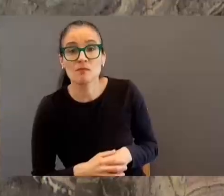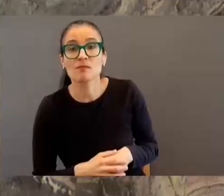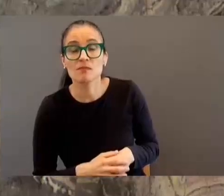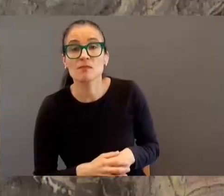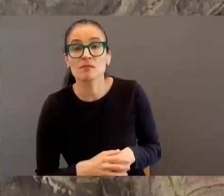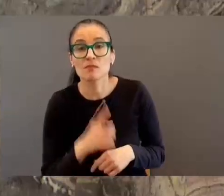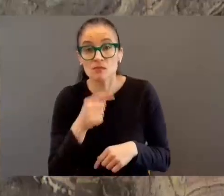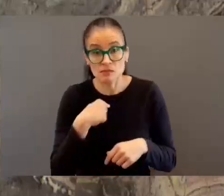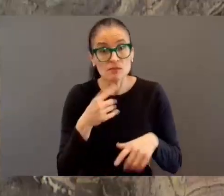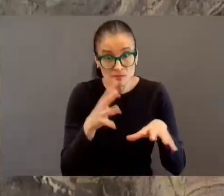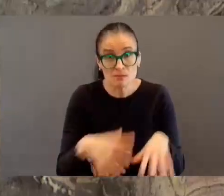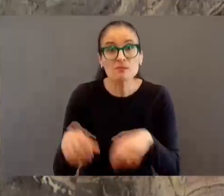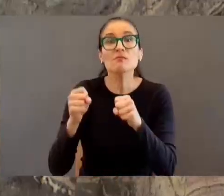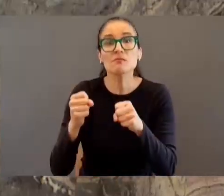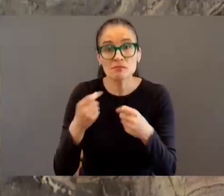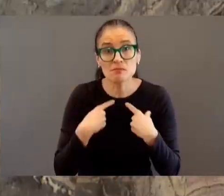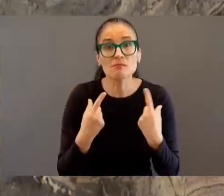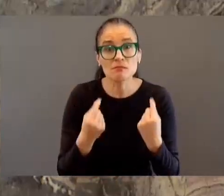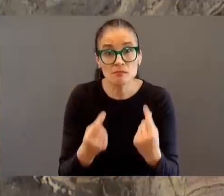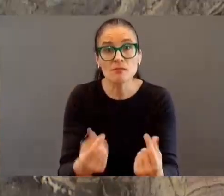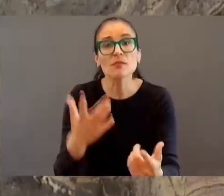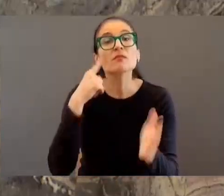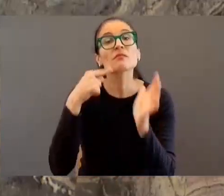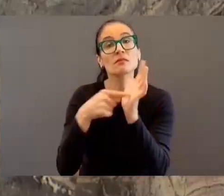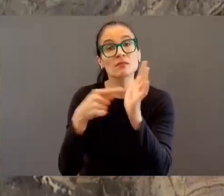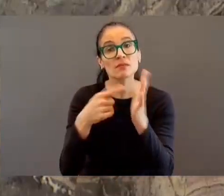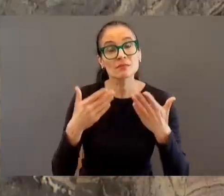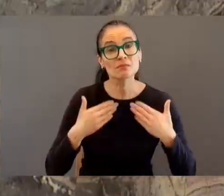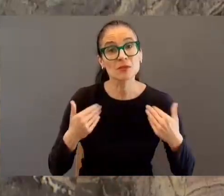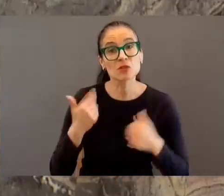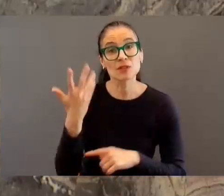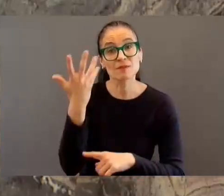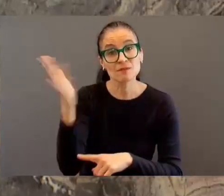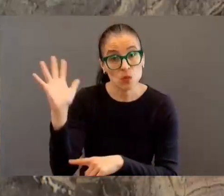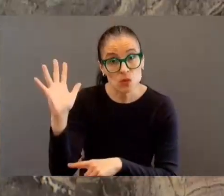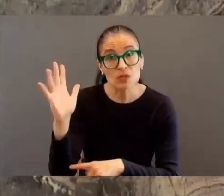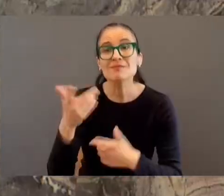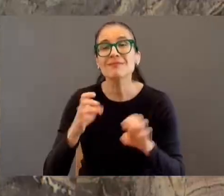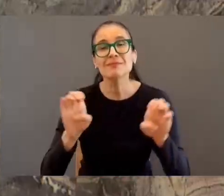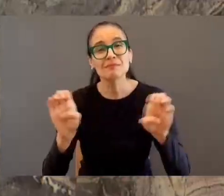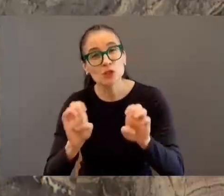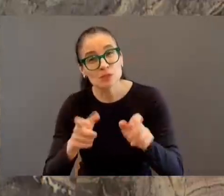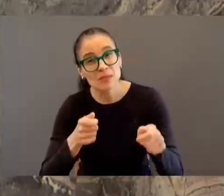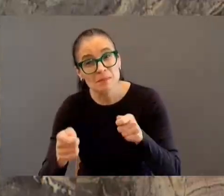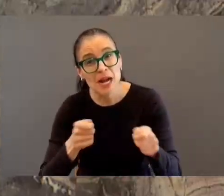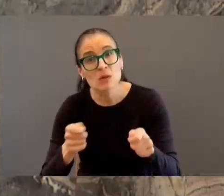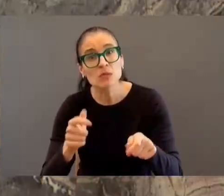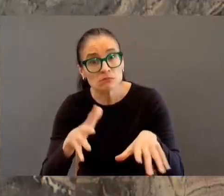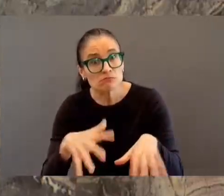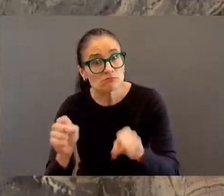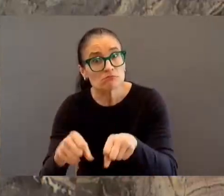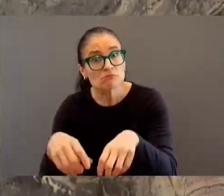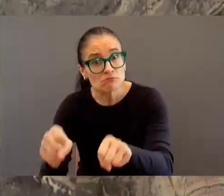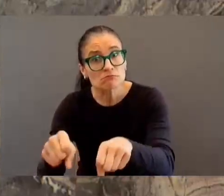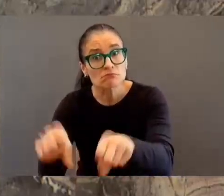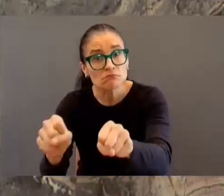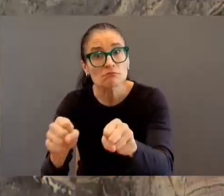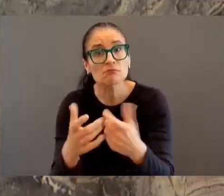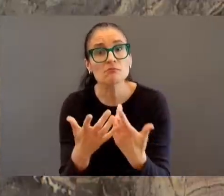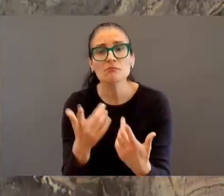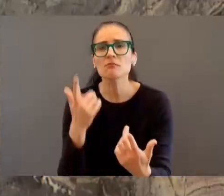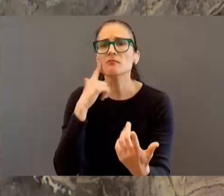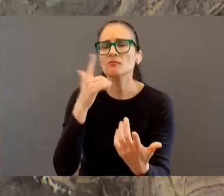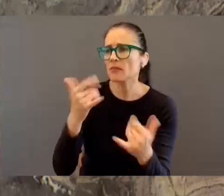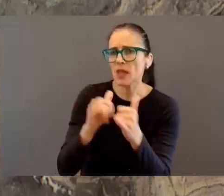resilience, because these things are happening in our world and we in British Columbia don't control all of them. And so the actions described by both of